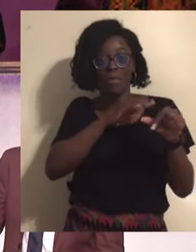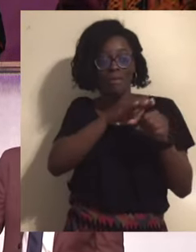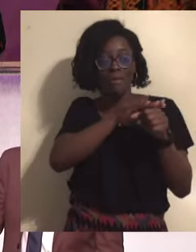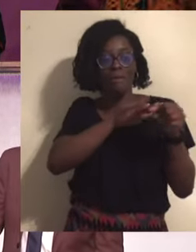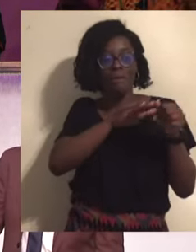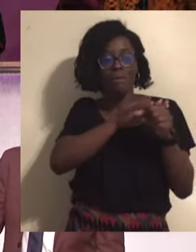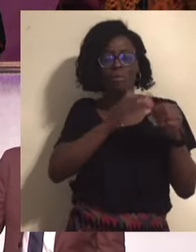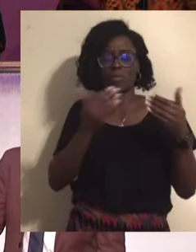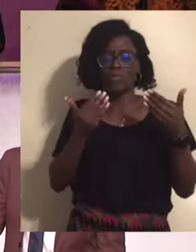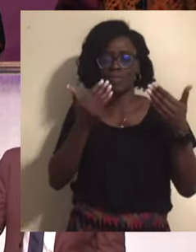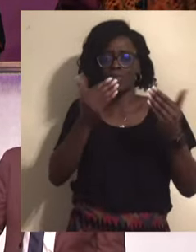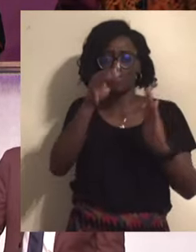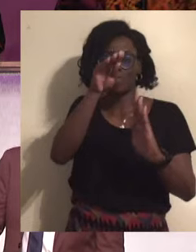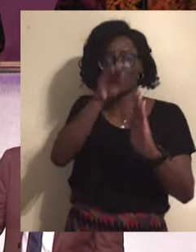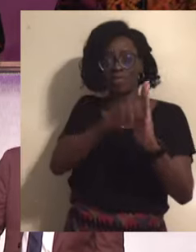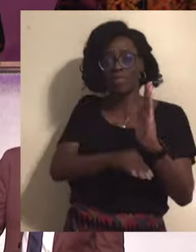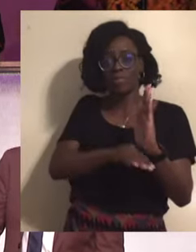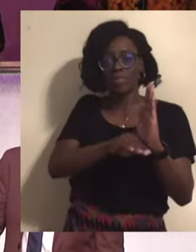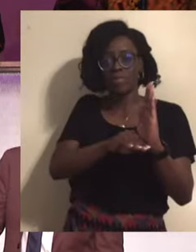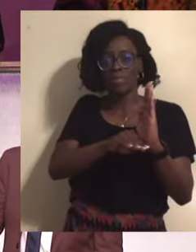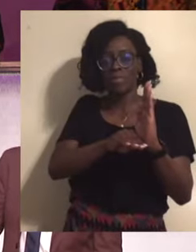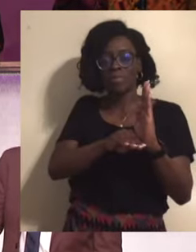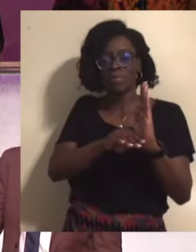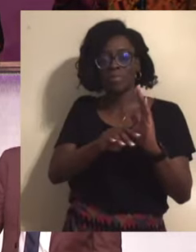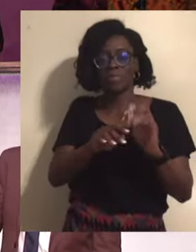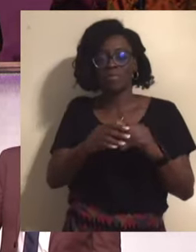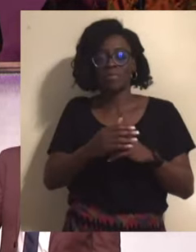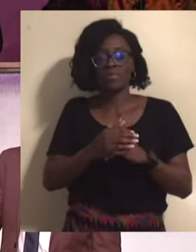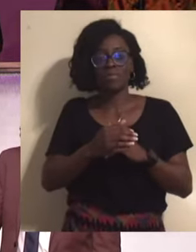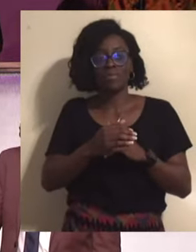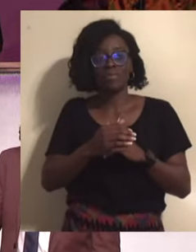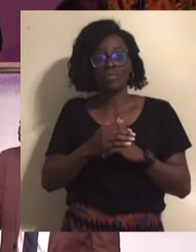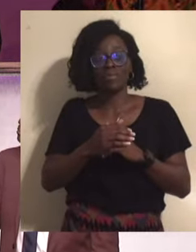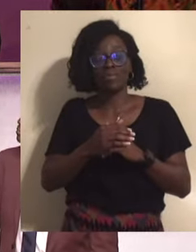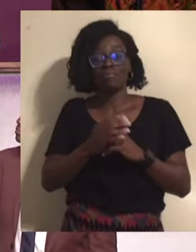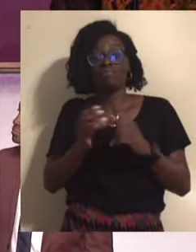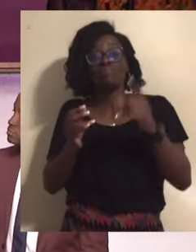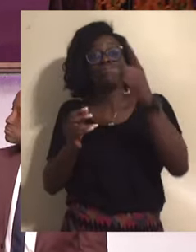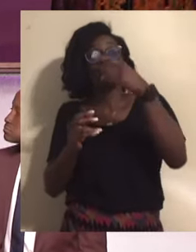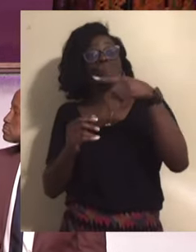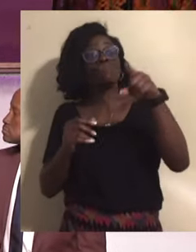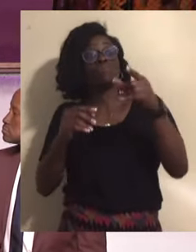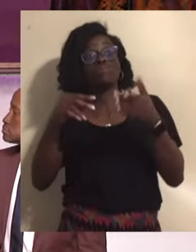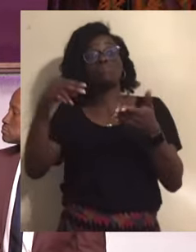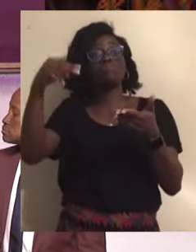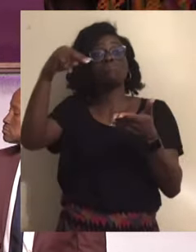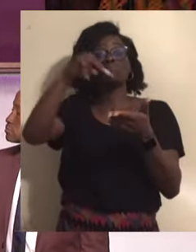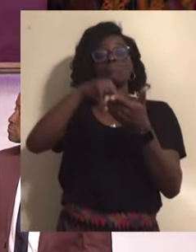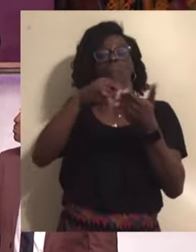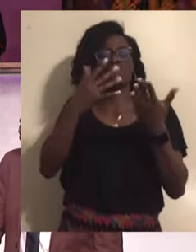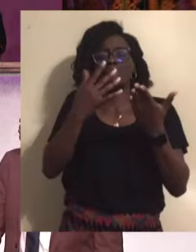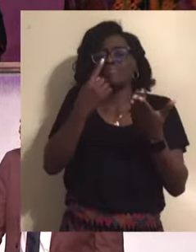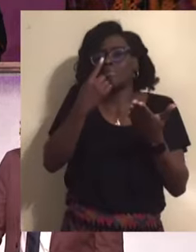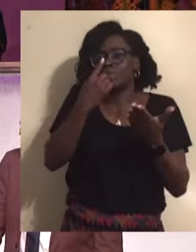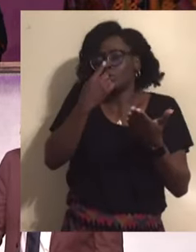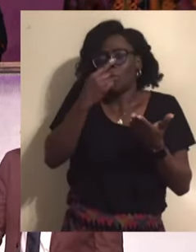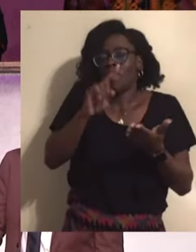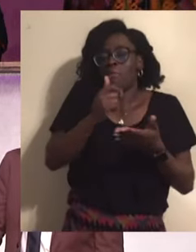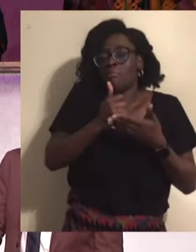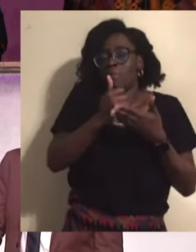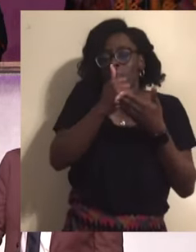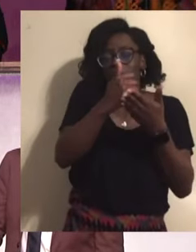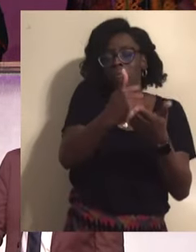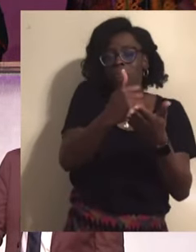application today. Anybody standing around you would be happy to help you fill out that application if you need any